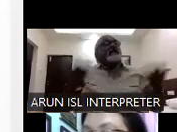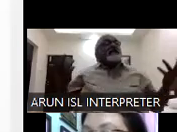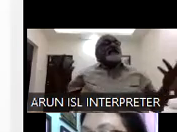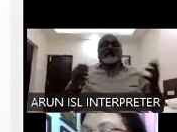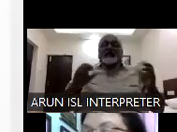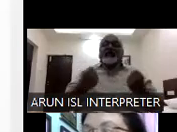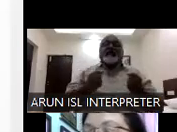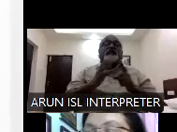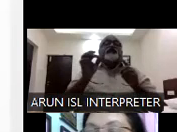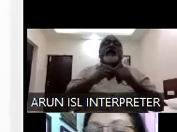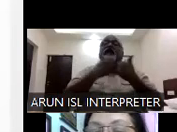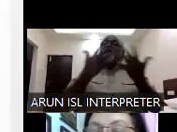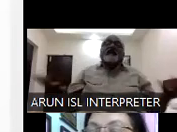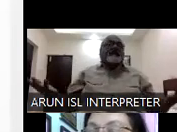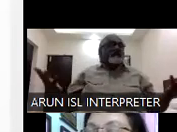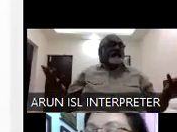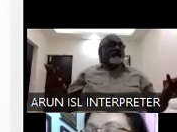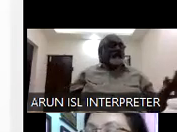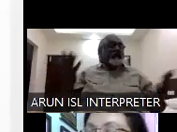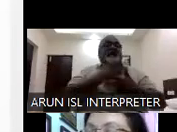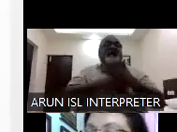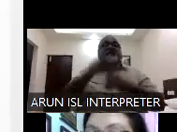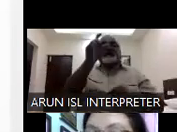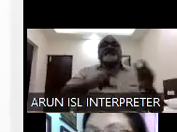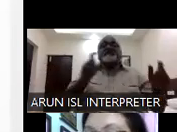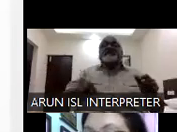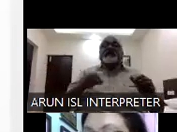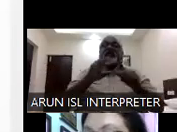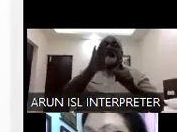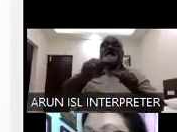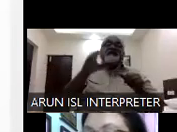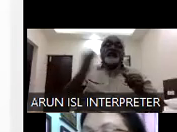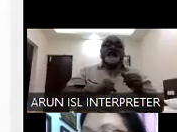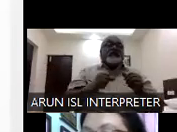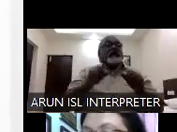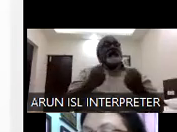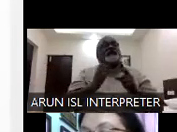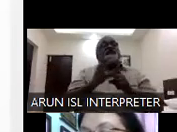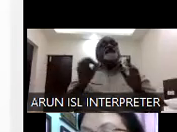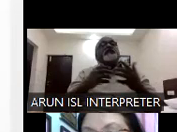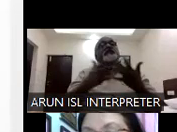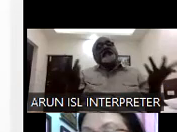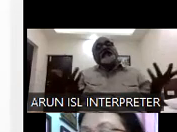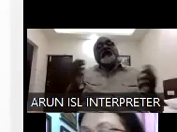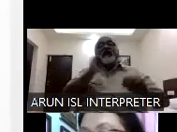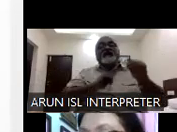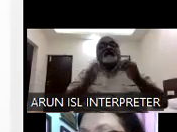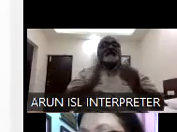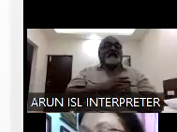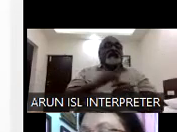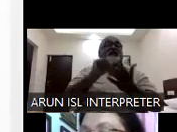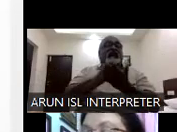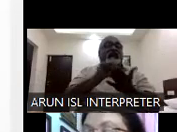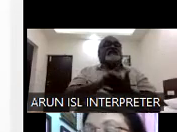lawyers, advocates, or media professionals, actors, singers, dancers, whoever they can